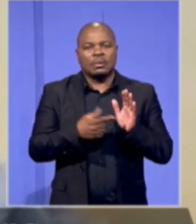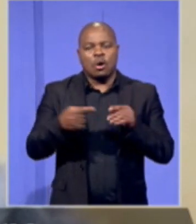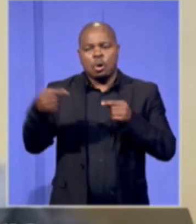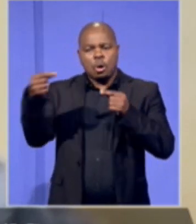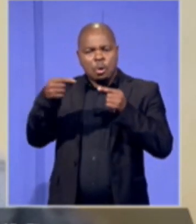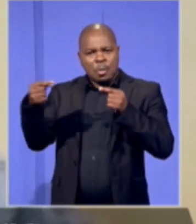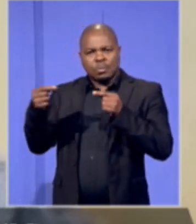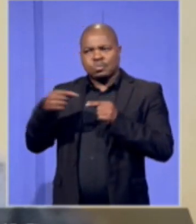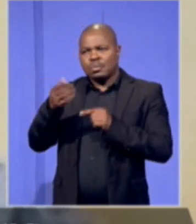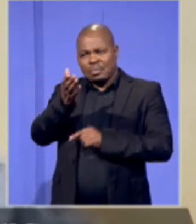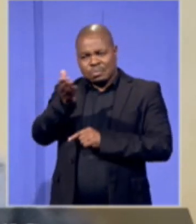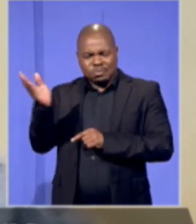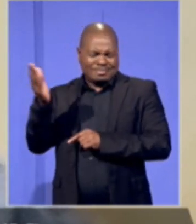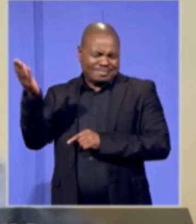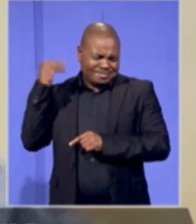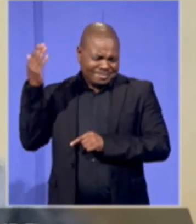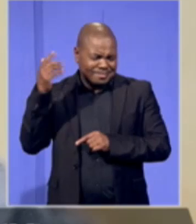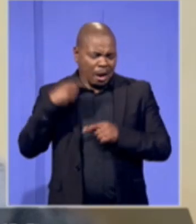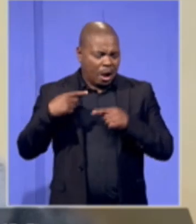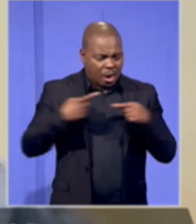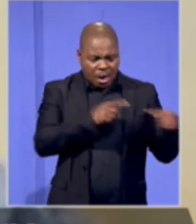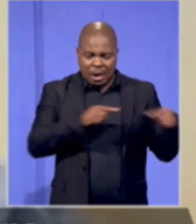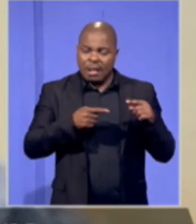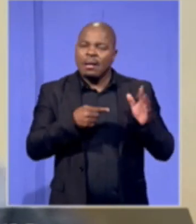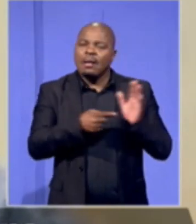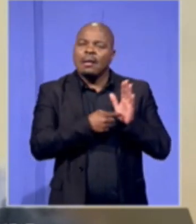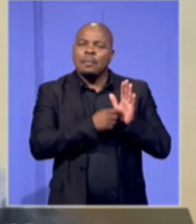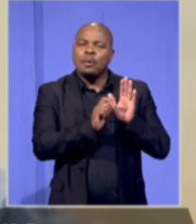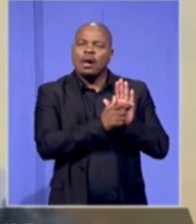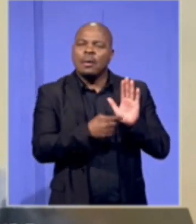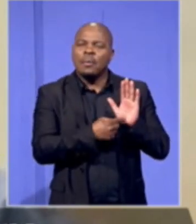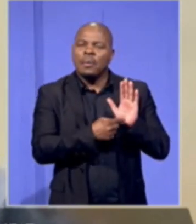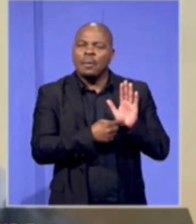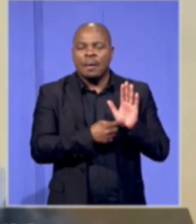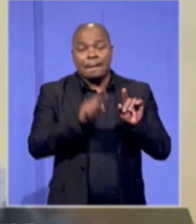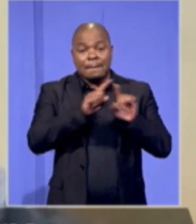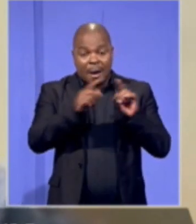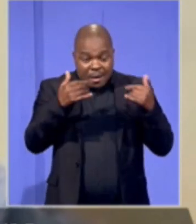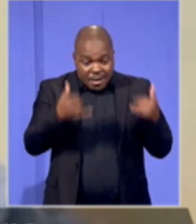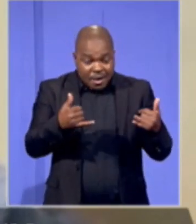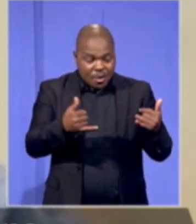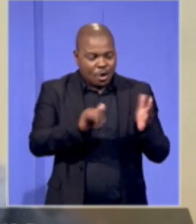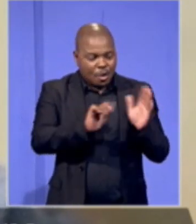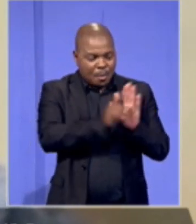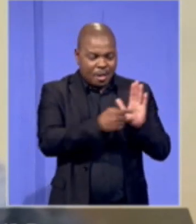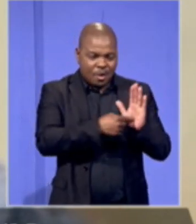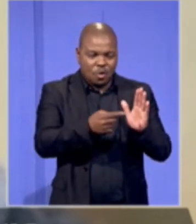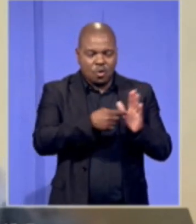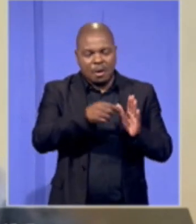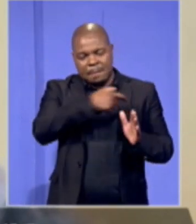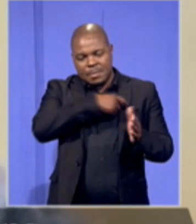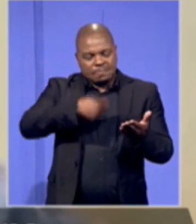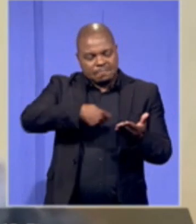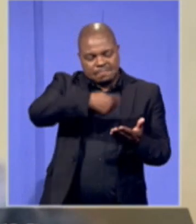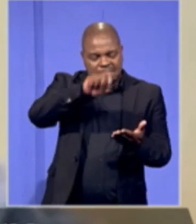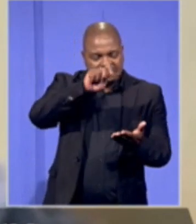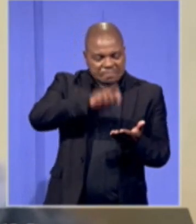bohanyetsi ba ntse ba le kgahlano le molao ona jwale ka hore molao ona o so tekenetswe mme o so kene